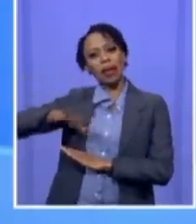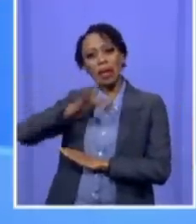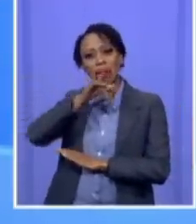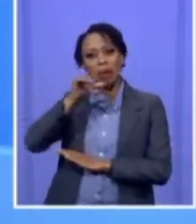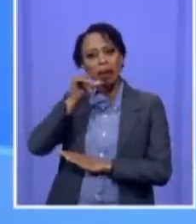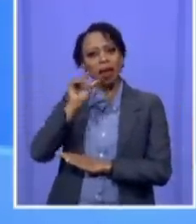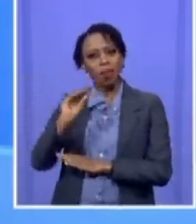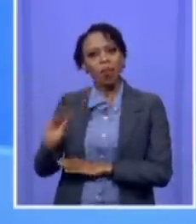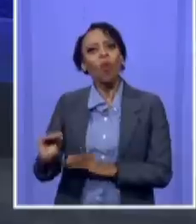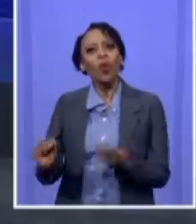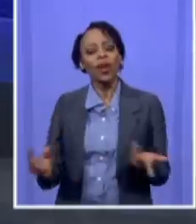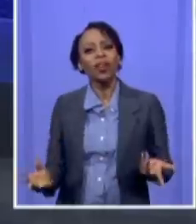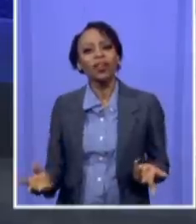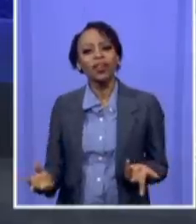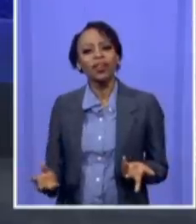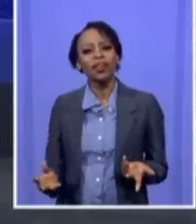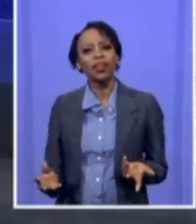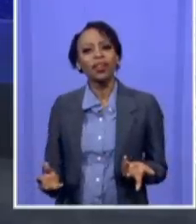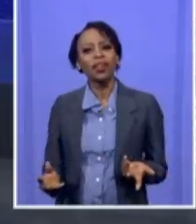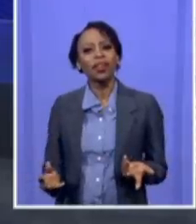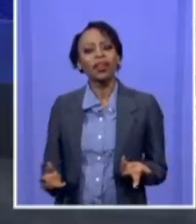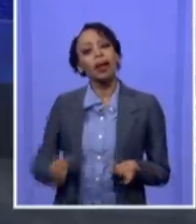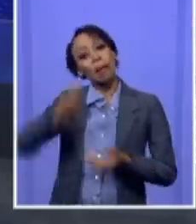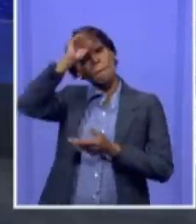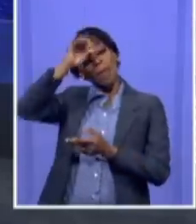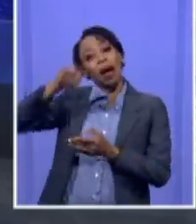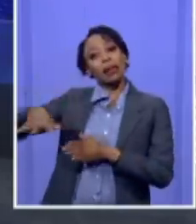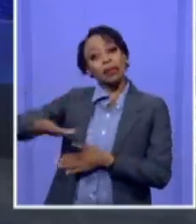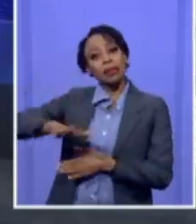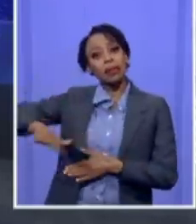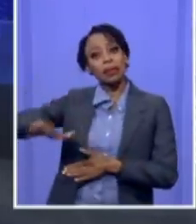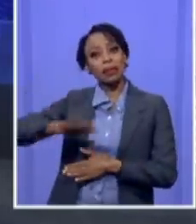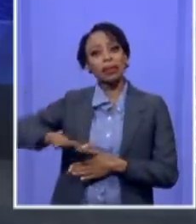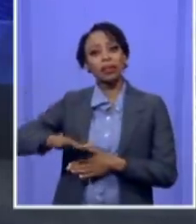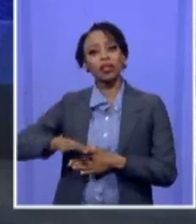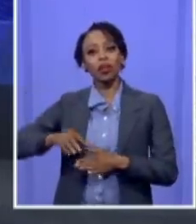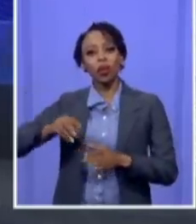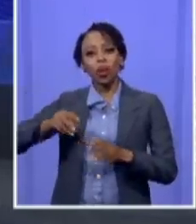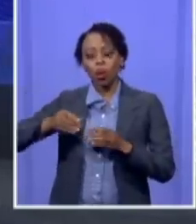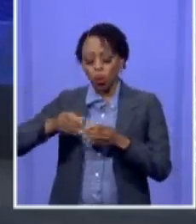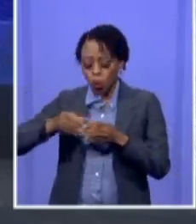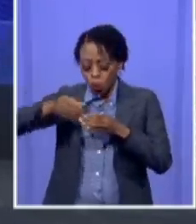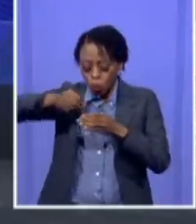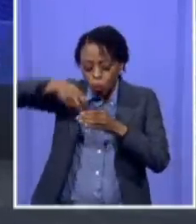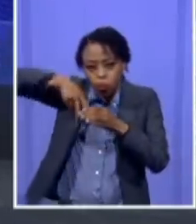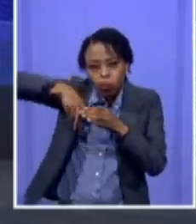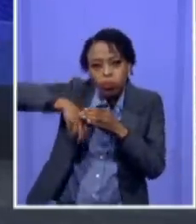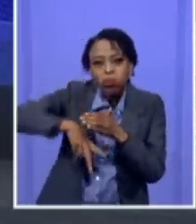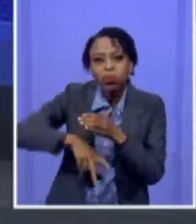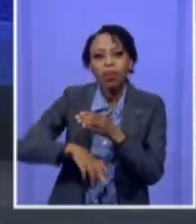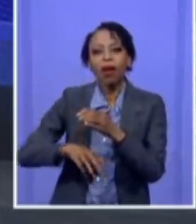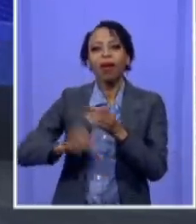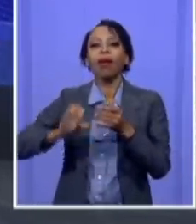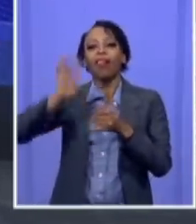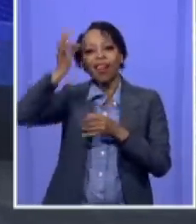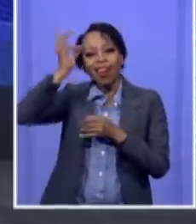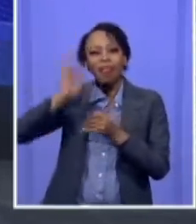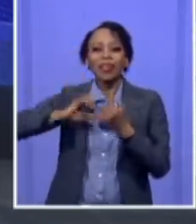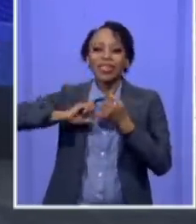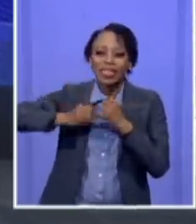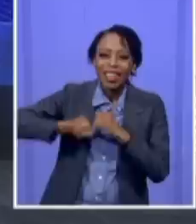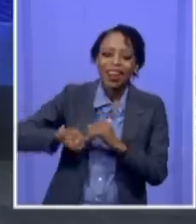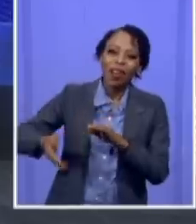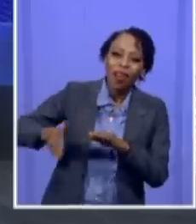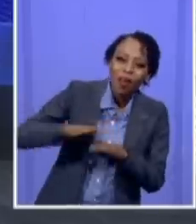them. Yes. Every single mining space, there are holes. Yes, government has really tried over the years to try and